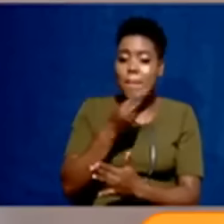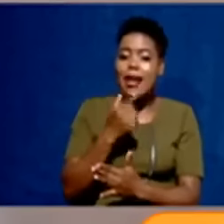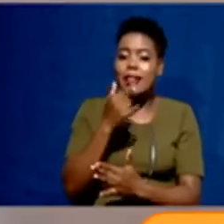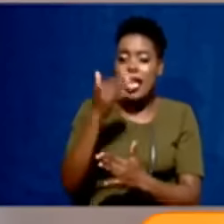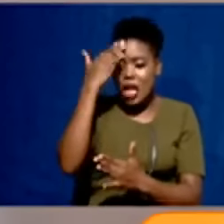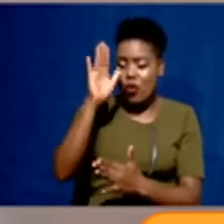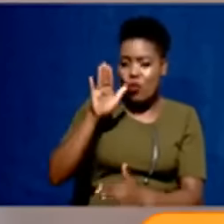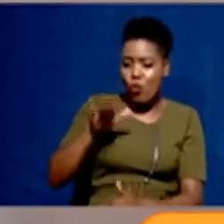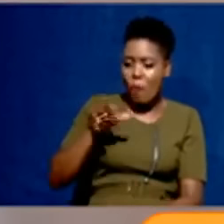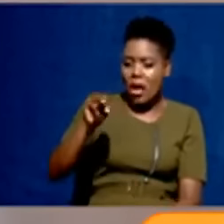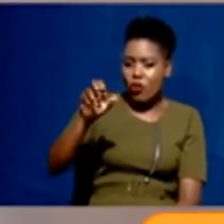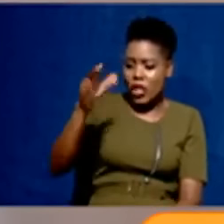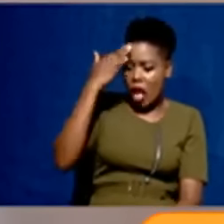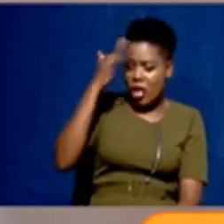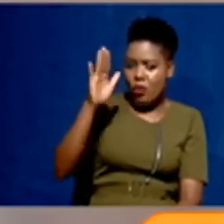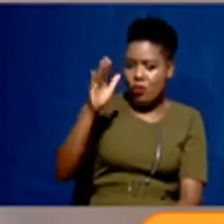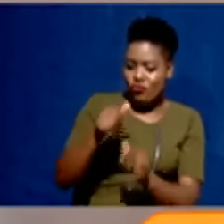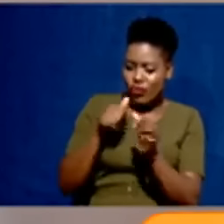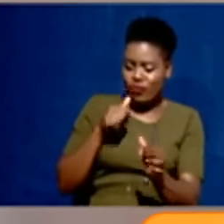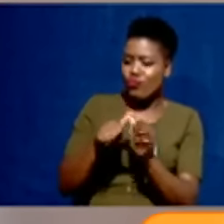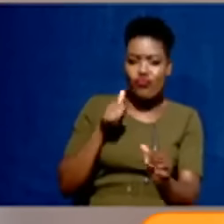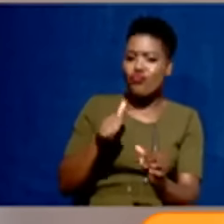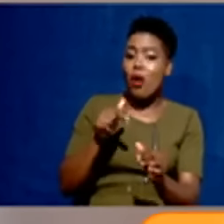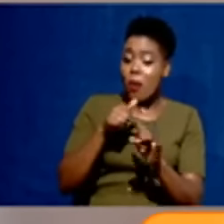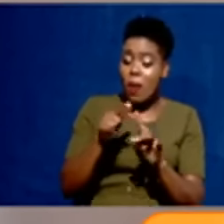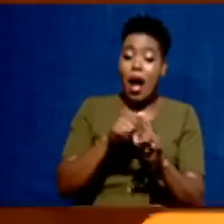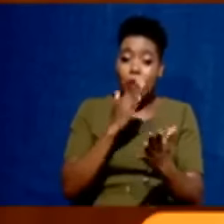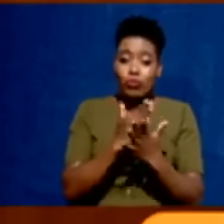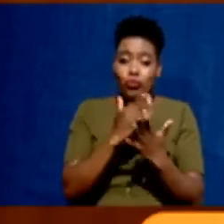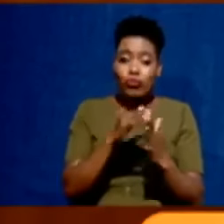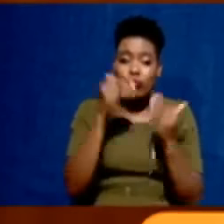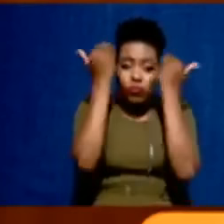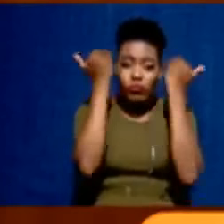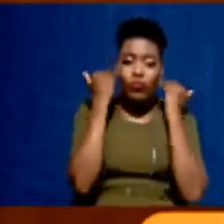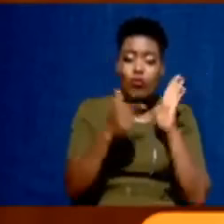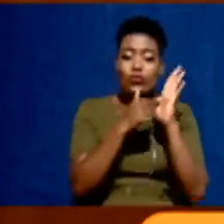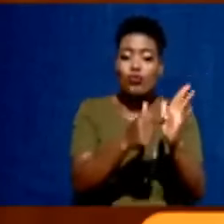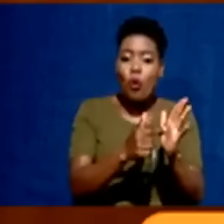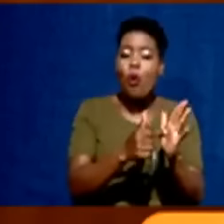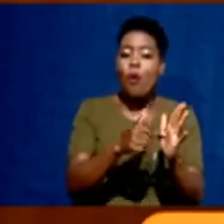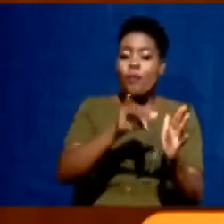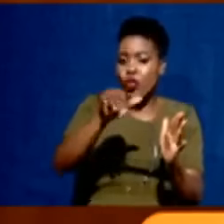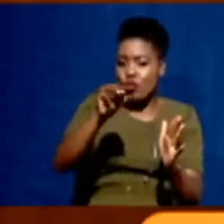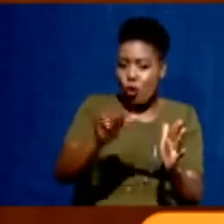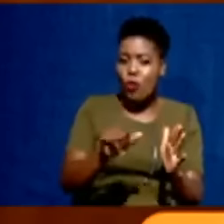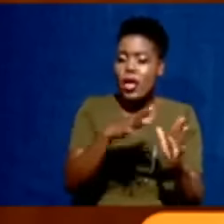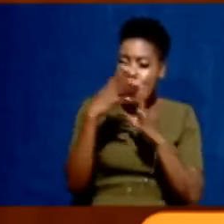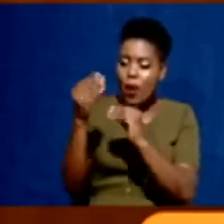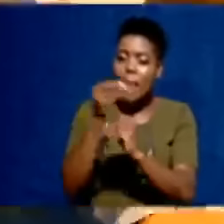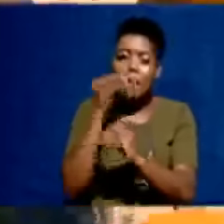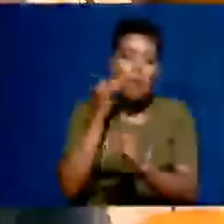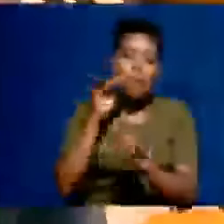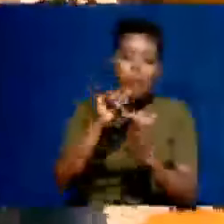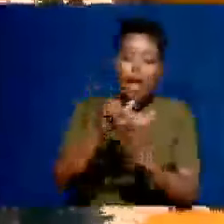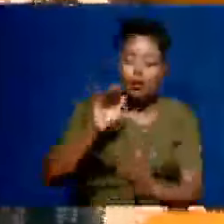hakumfahamu marehemu Monica Kimani, upande wa mashtaka ulionyesha kuwa alikuwa anamjua na kwamba Jowie alikuwa nyumbani kwa marehemu